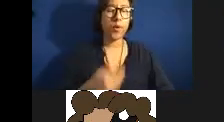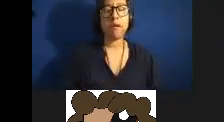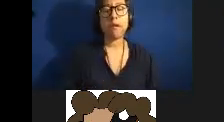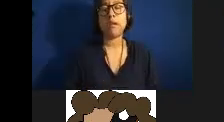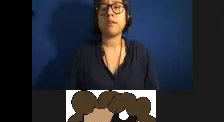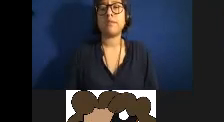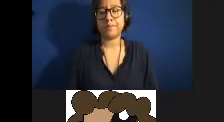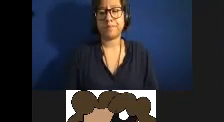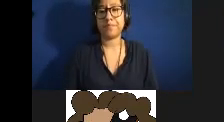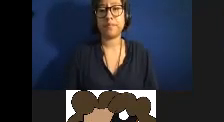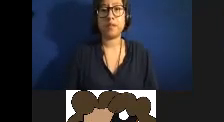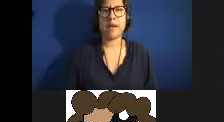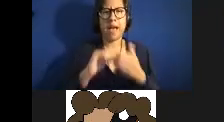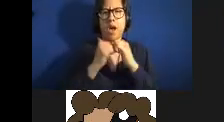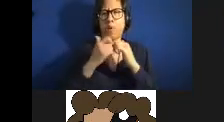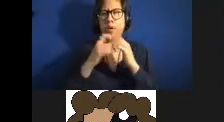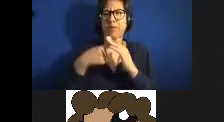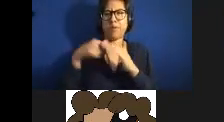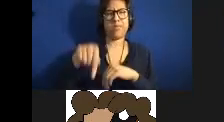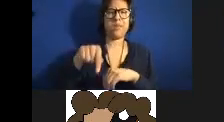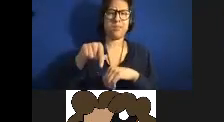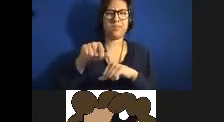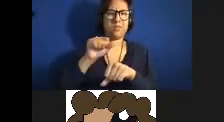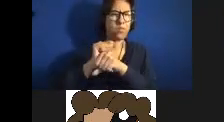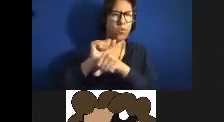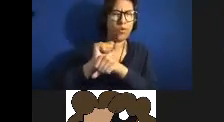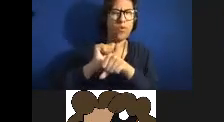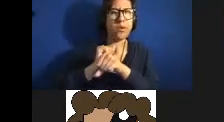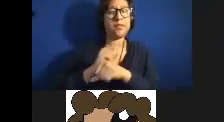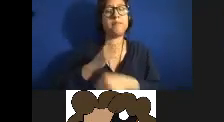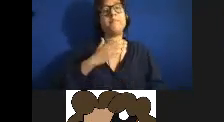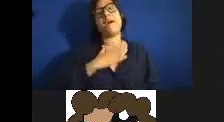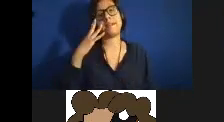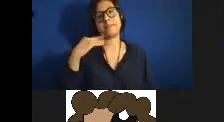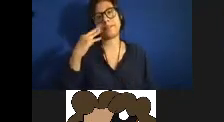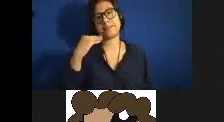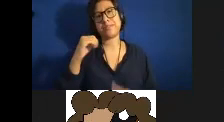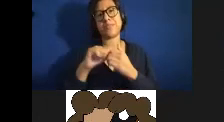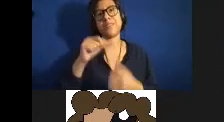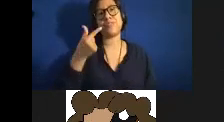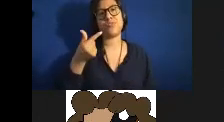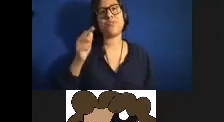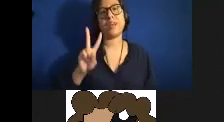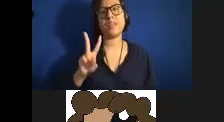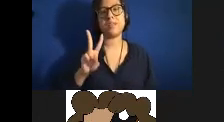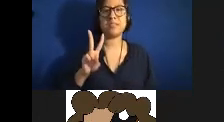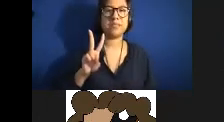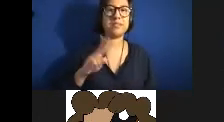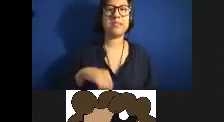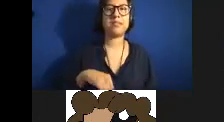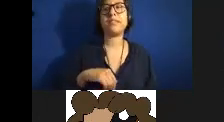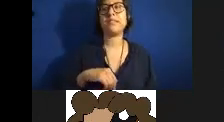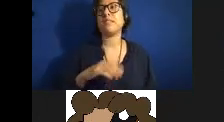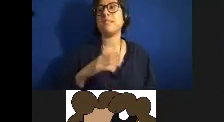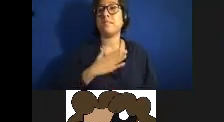reason why I got into this work in the first place was because of my own experiences with gender-based violence and the experiences